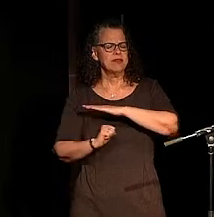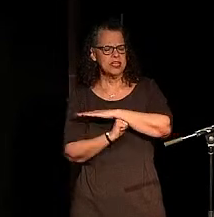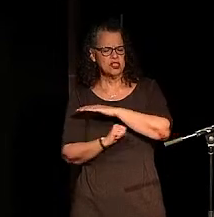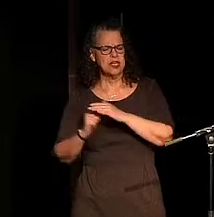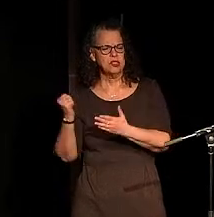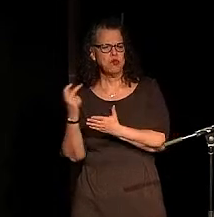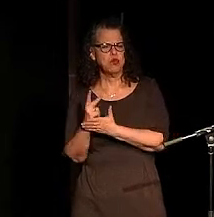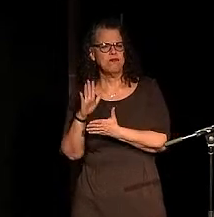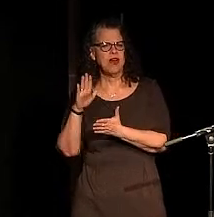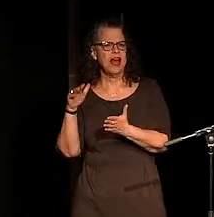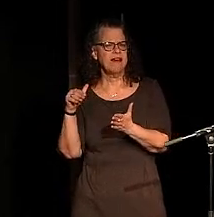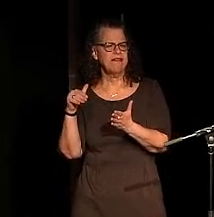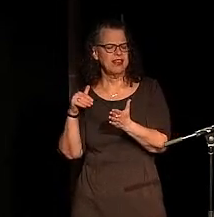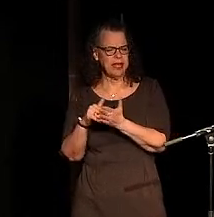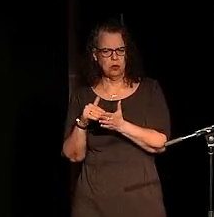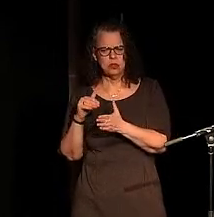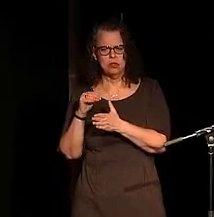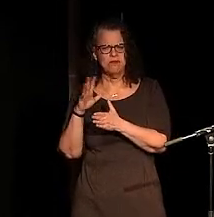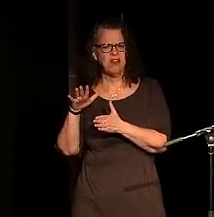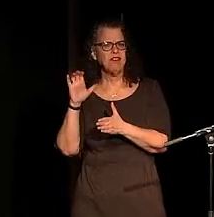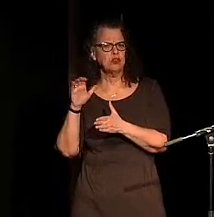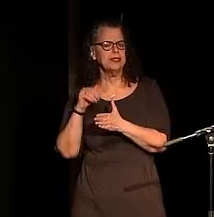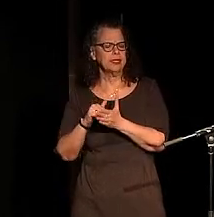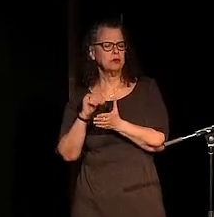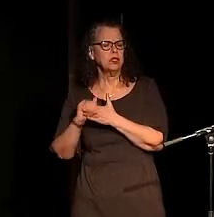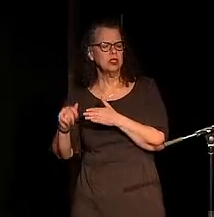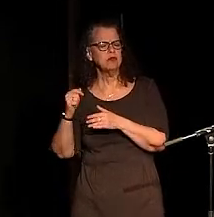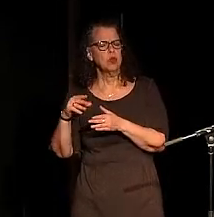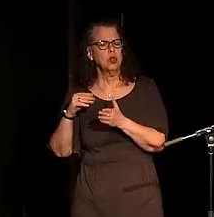for student debt collection, so that we could use